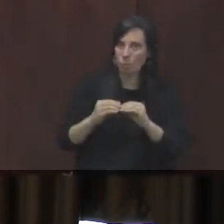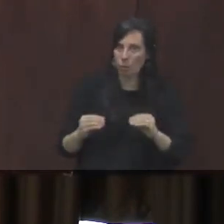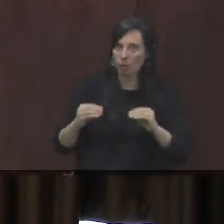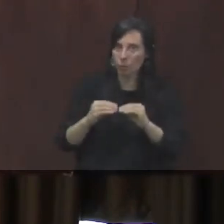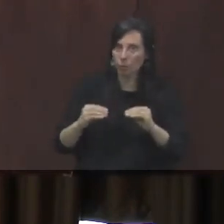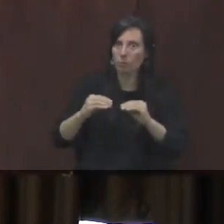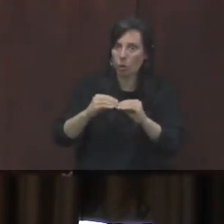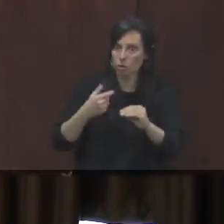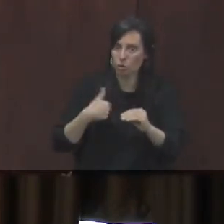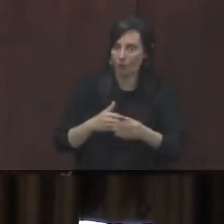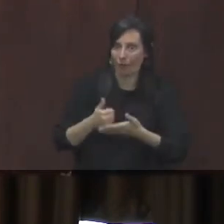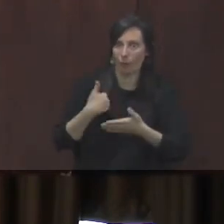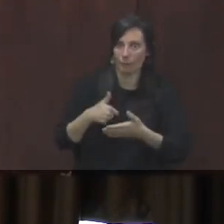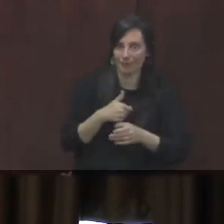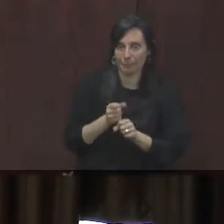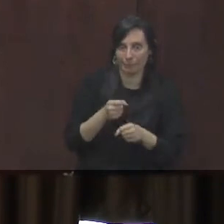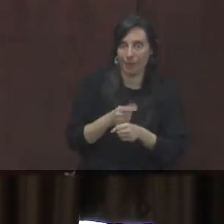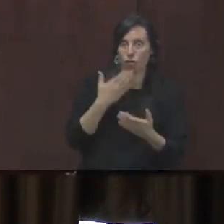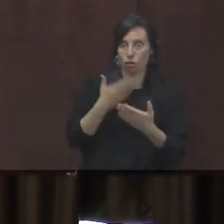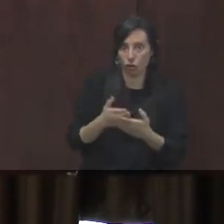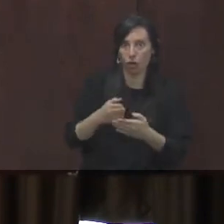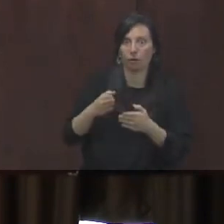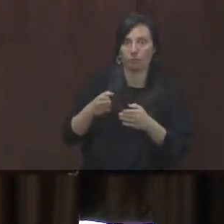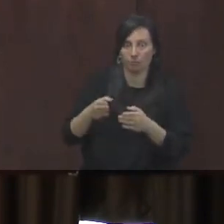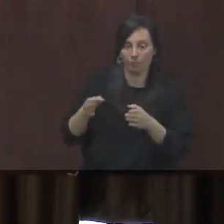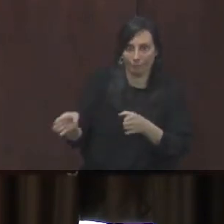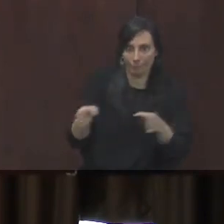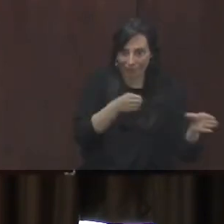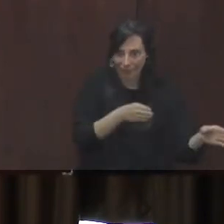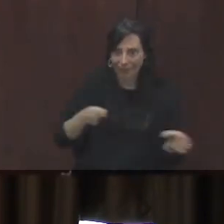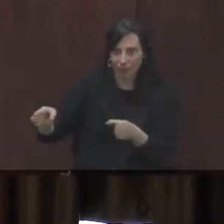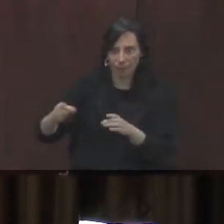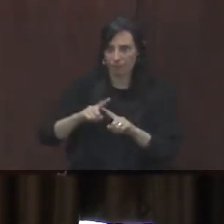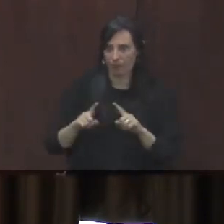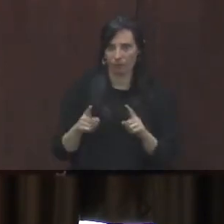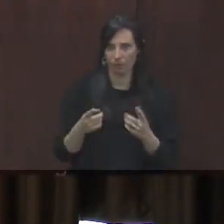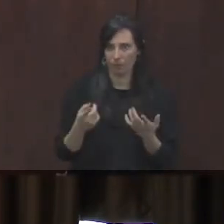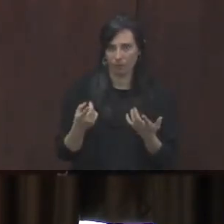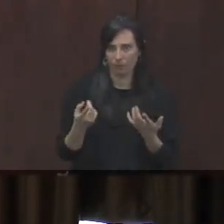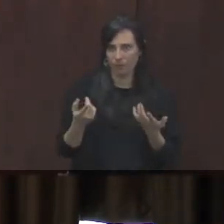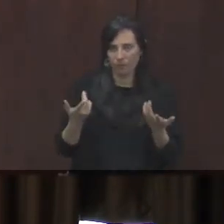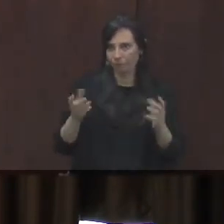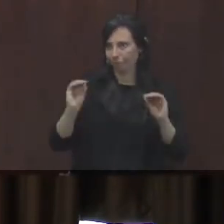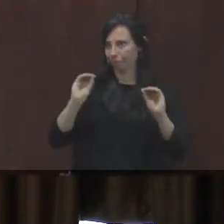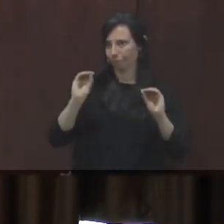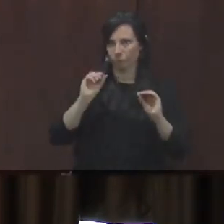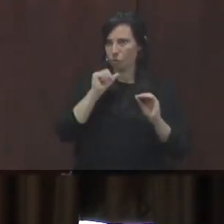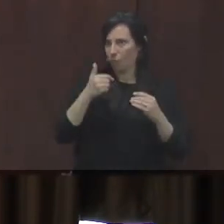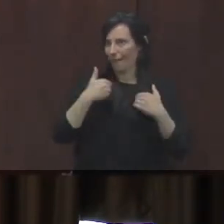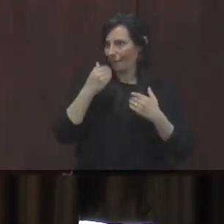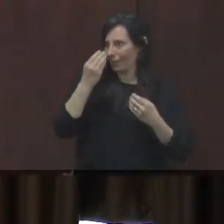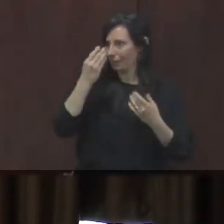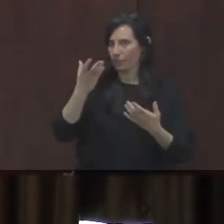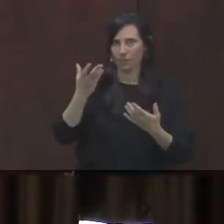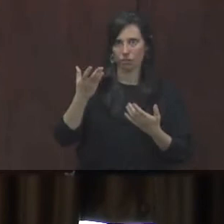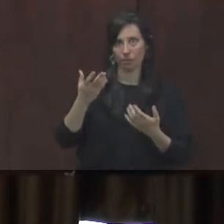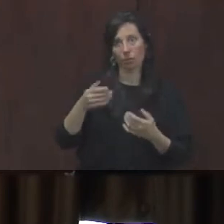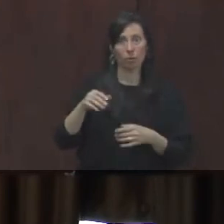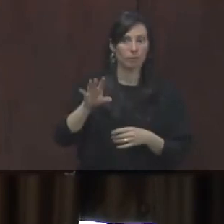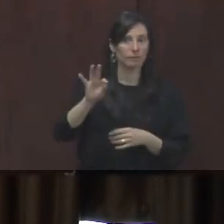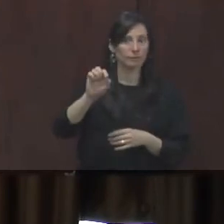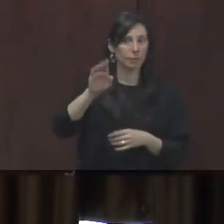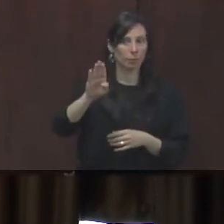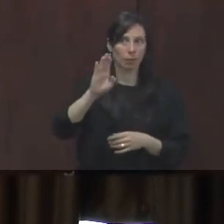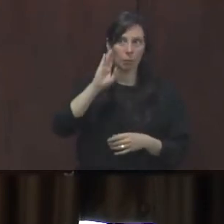that, but that's where we are right now. Right. There's no timeline to sort of tell us that by February or March we'll have